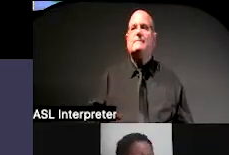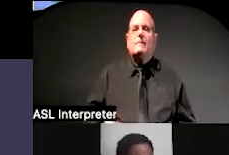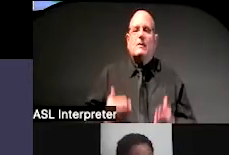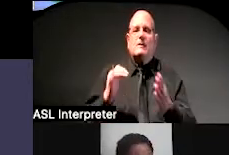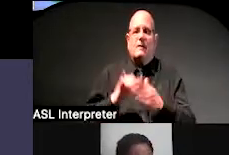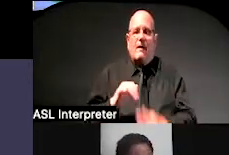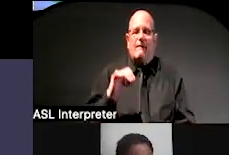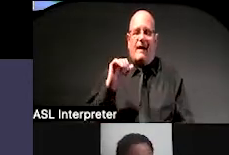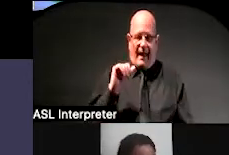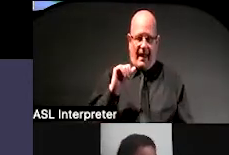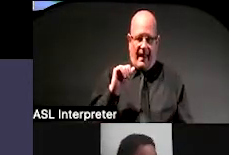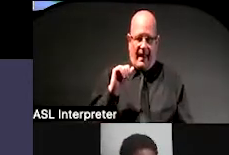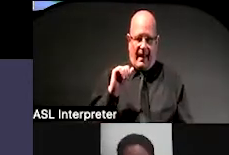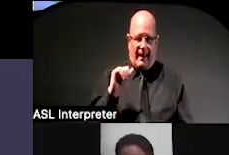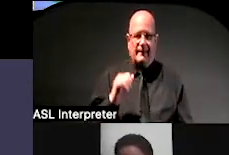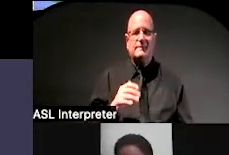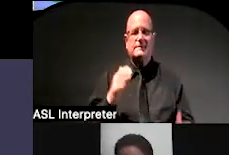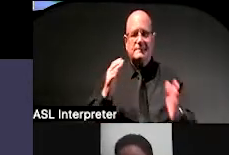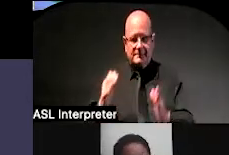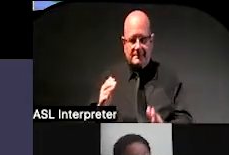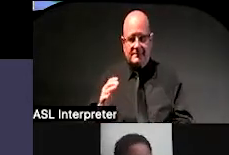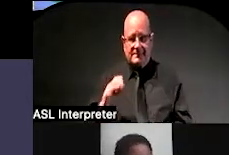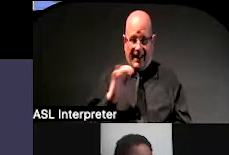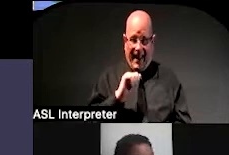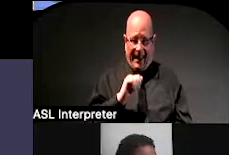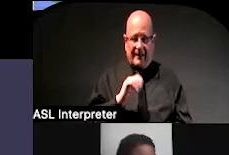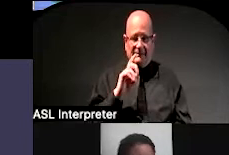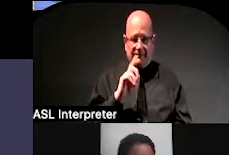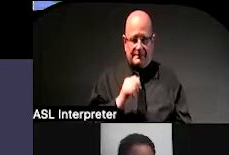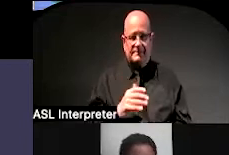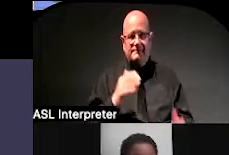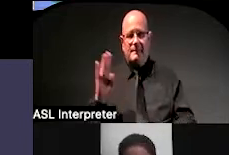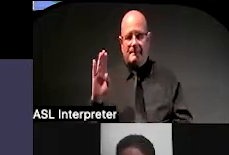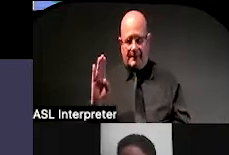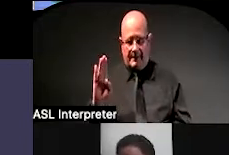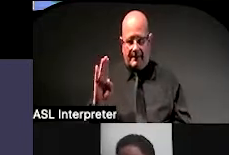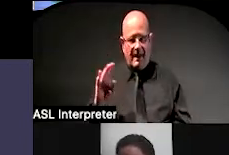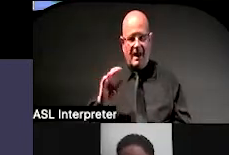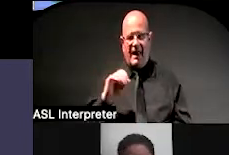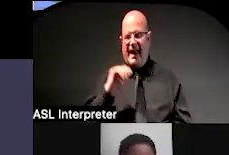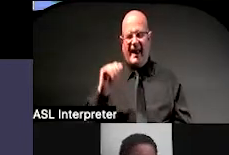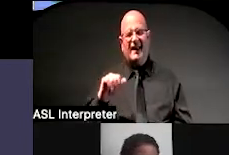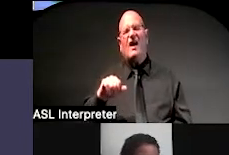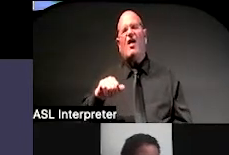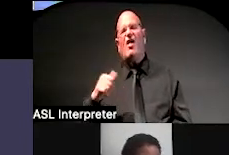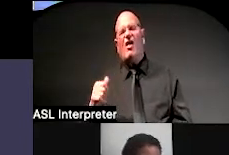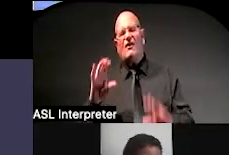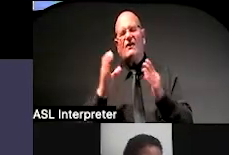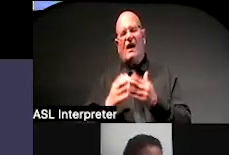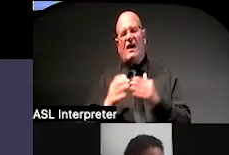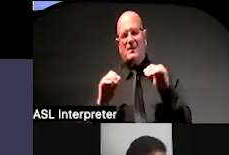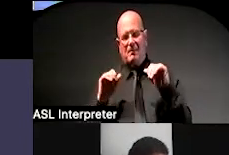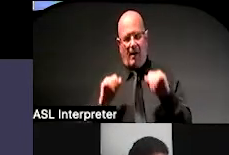have A, and then as disability, and then B as any of the other categories, and possibly